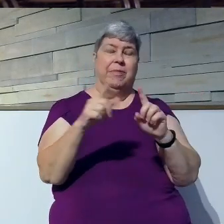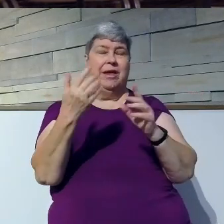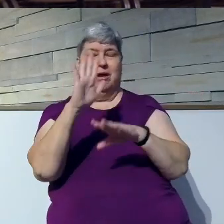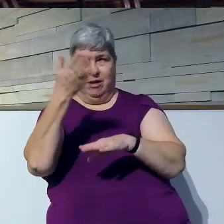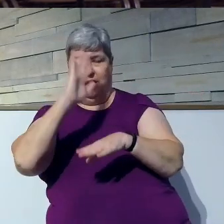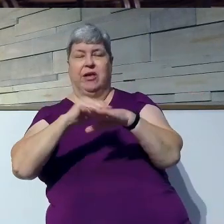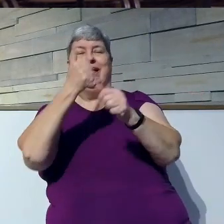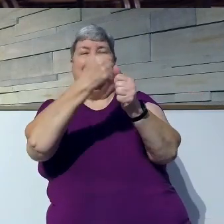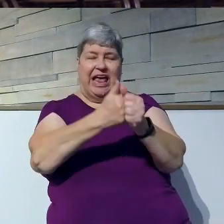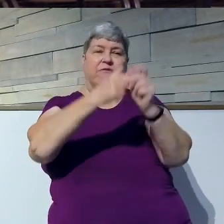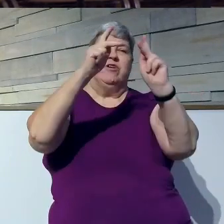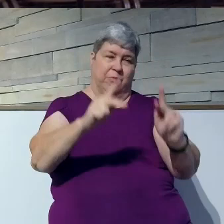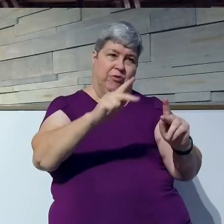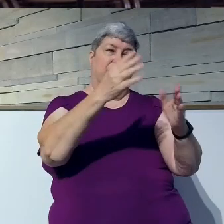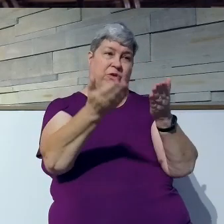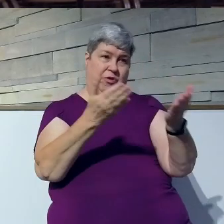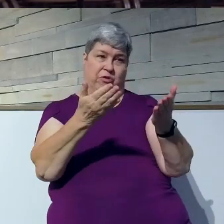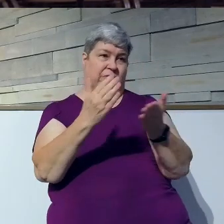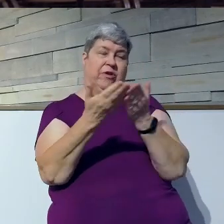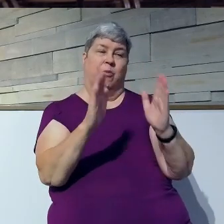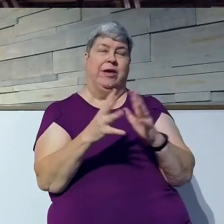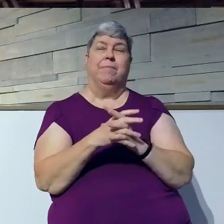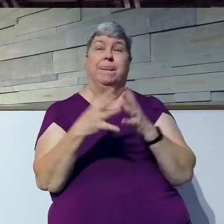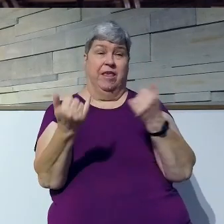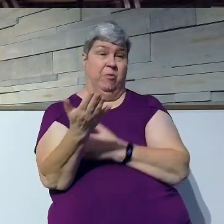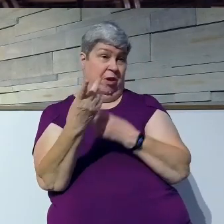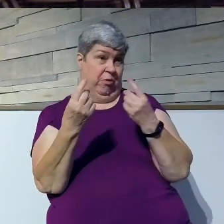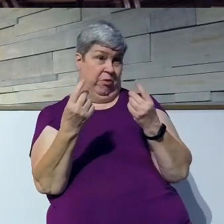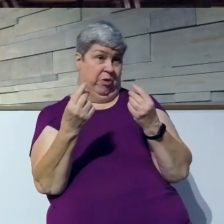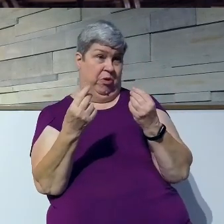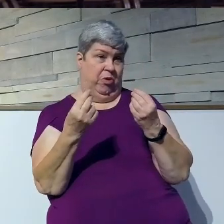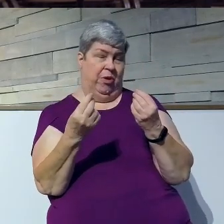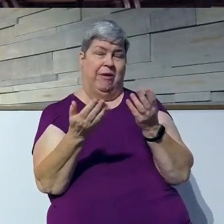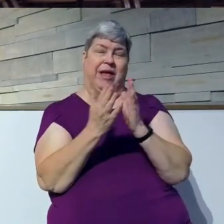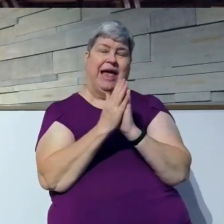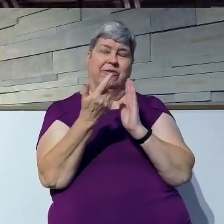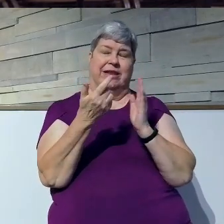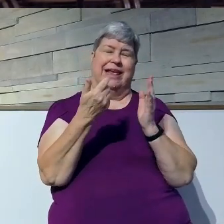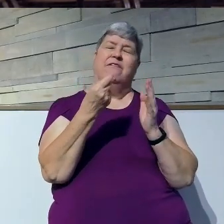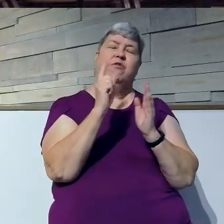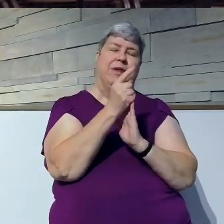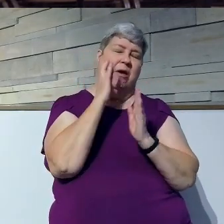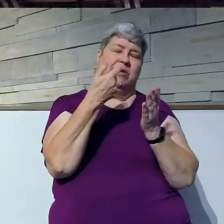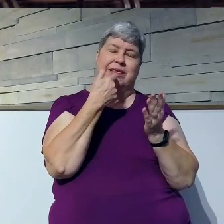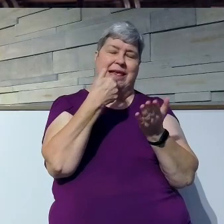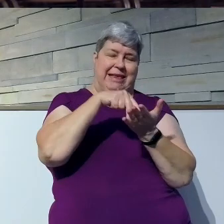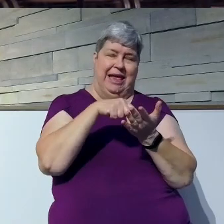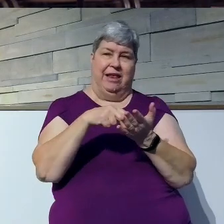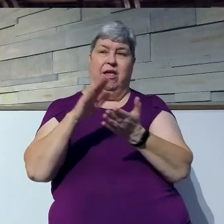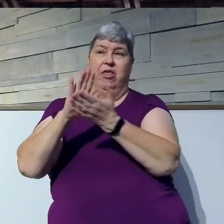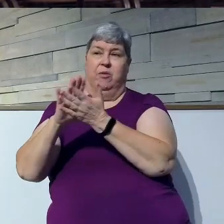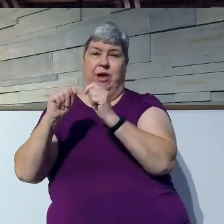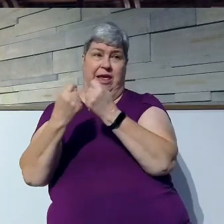serve, and that's what we're to do. So this morning, what we're going to do is I'm going to have you stand. I'm going to pray with you in a moment. Our praise team will be